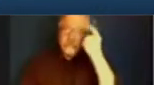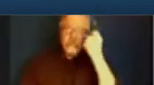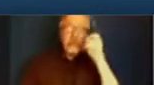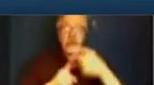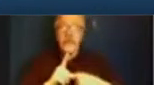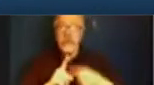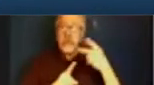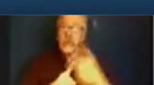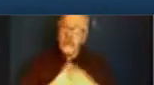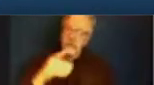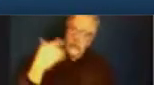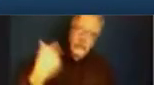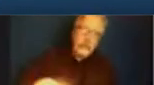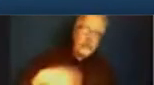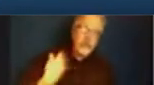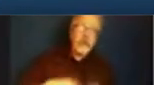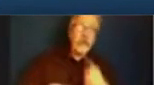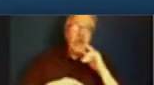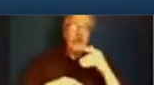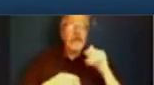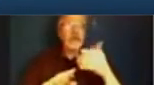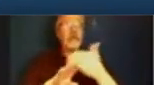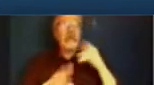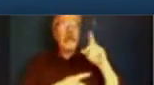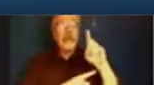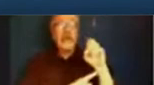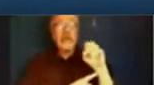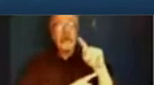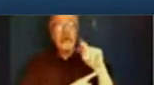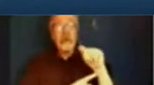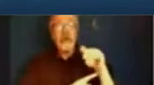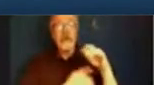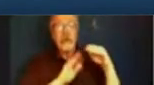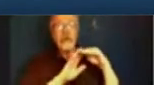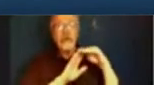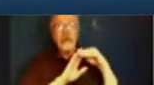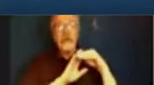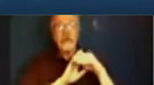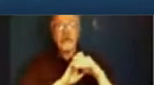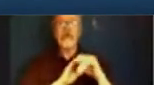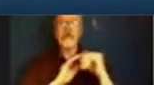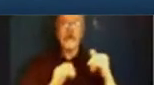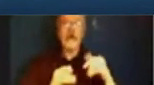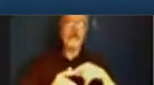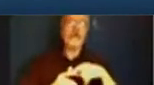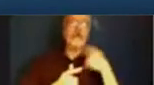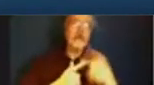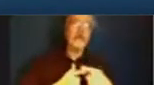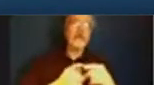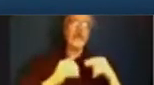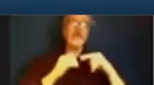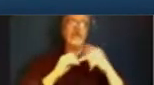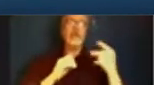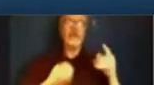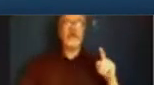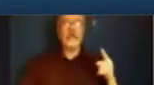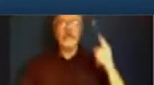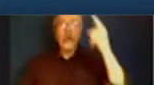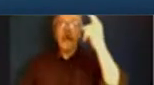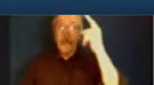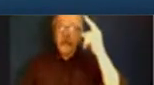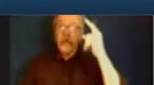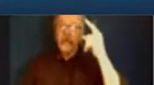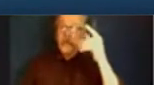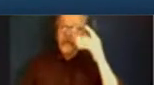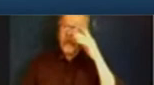Delta wave. And then we have added on this spike in cases. So it's going to be a really challenging few weeks ahead for